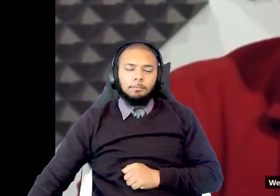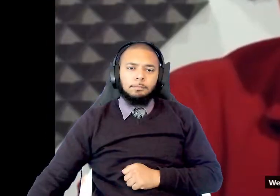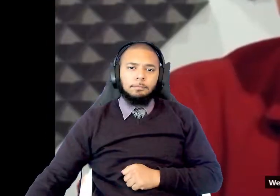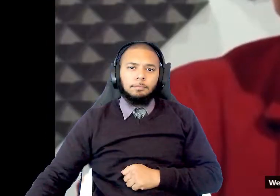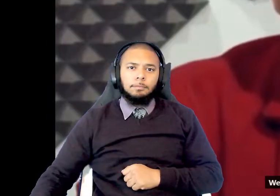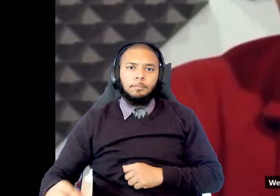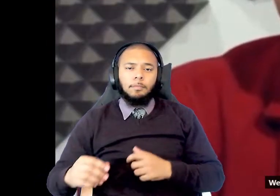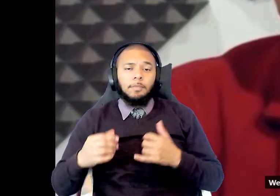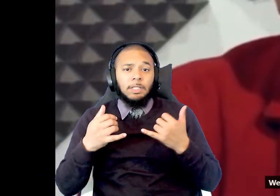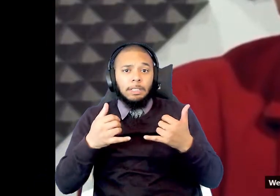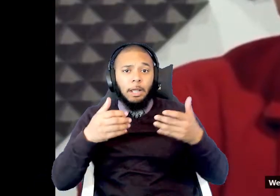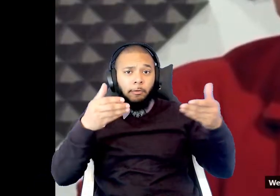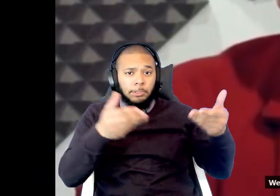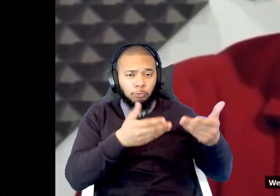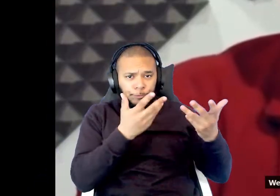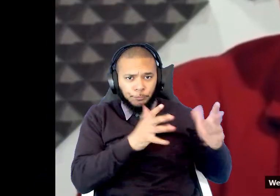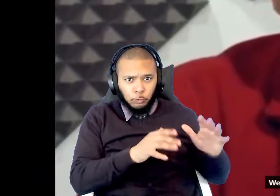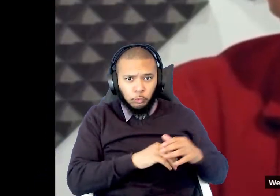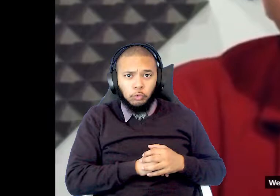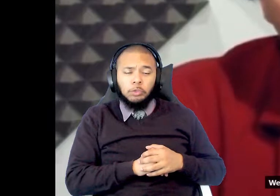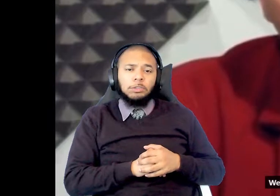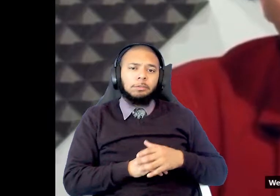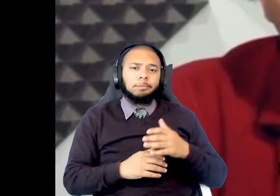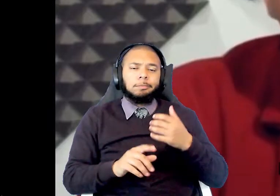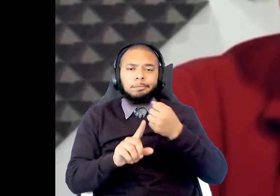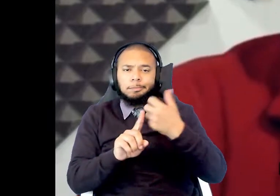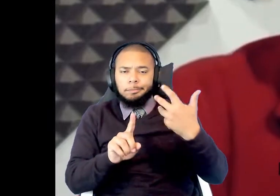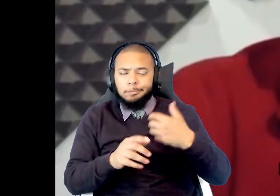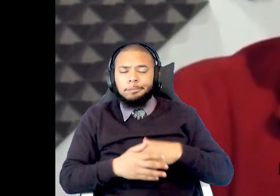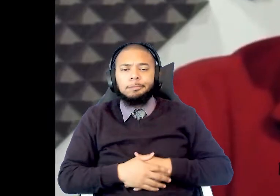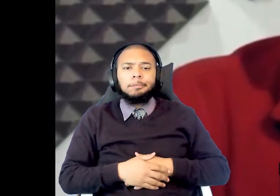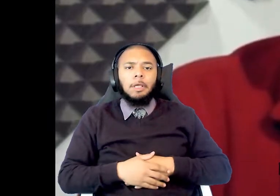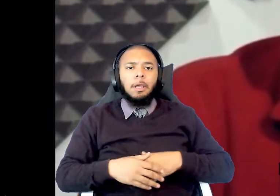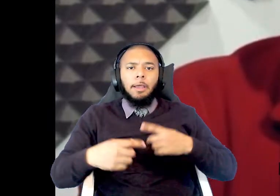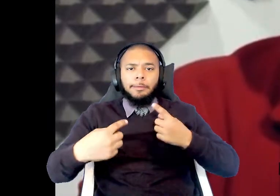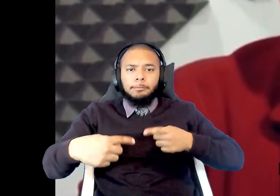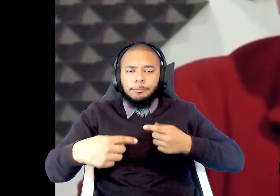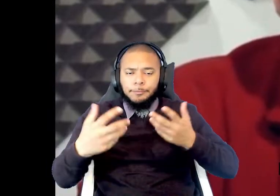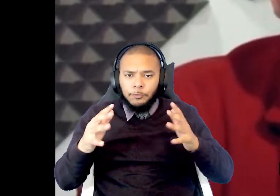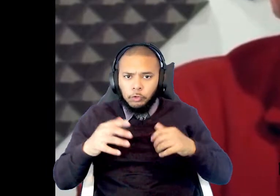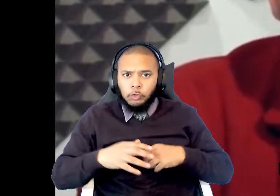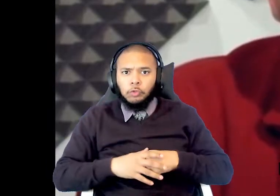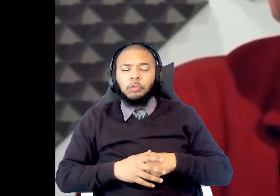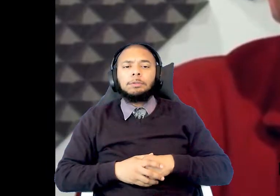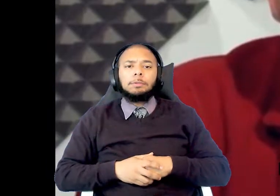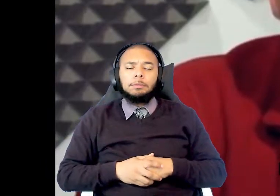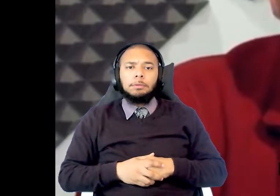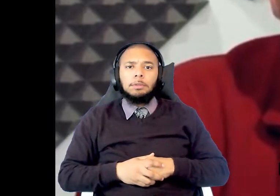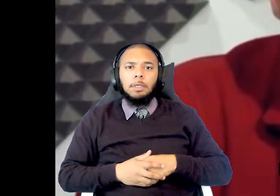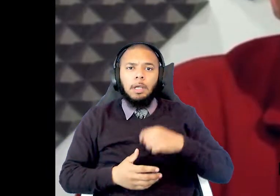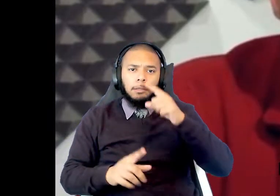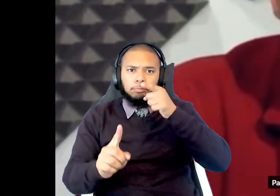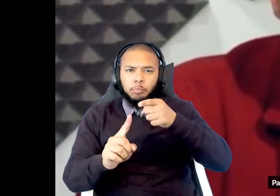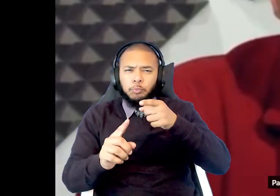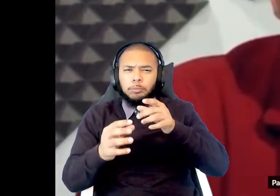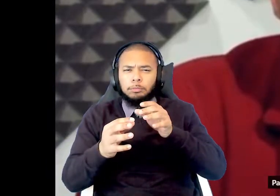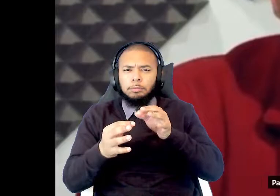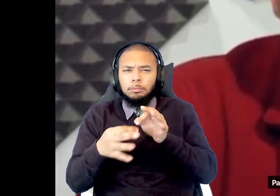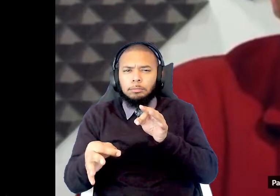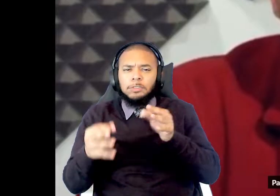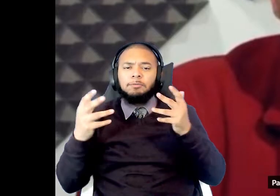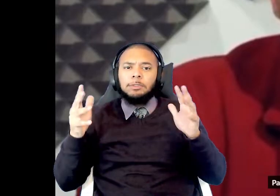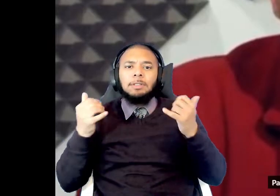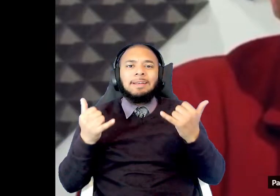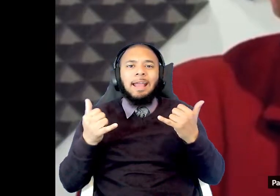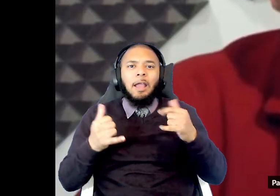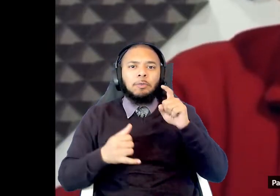we've got through our introduction, we've introduced given context, introduced the controversy, and then provided a thesis. It's time to map out what we're going to do in our